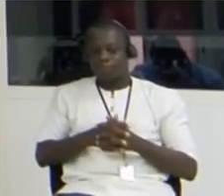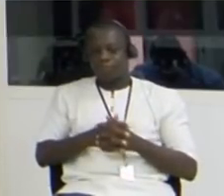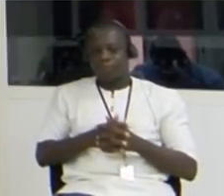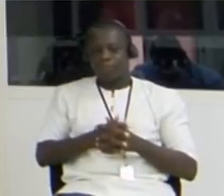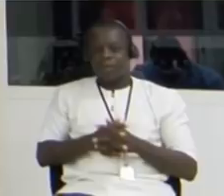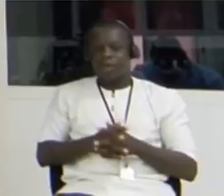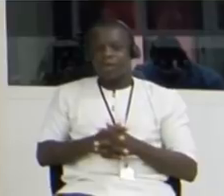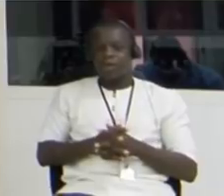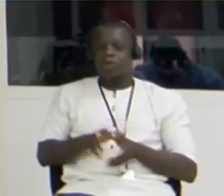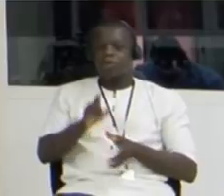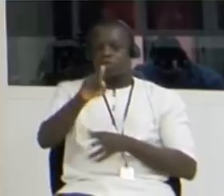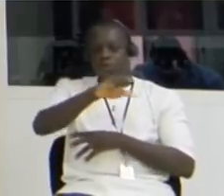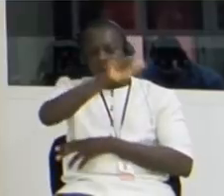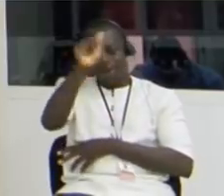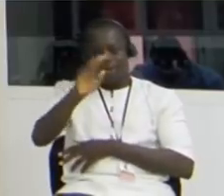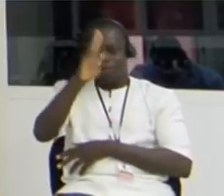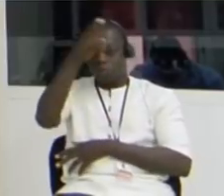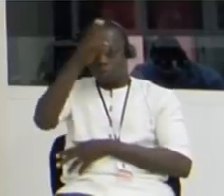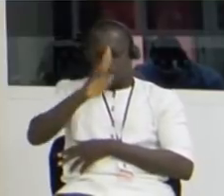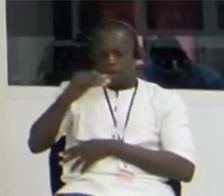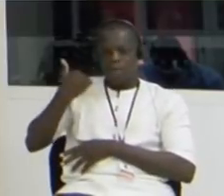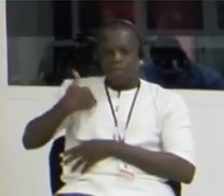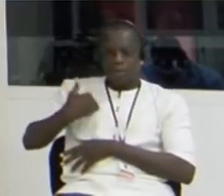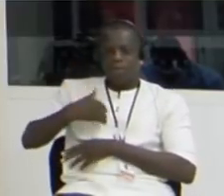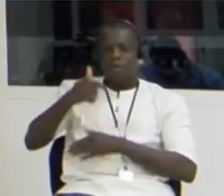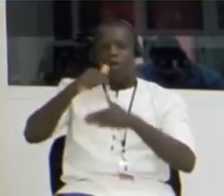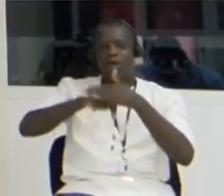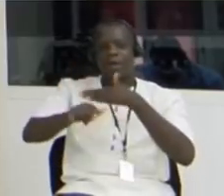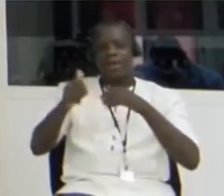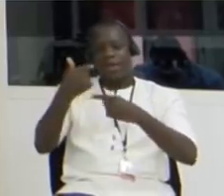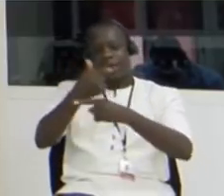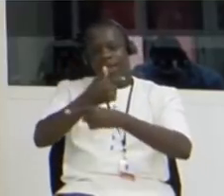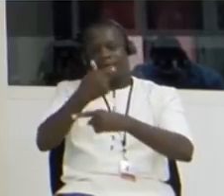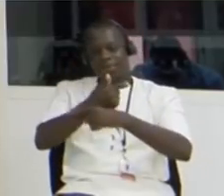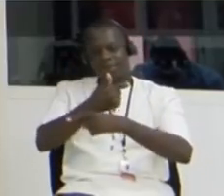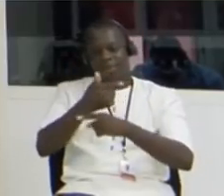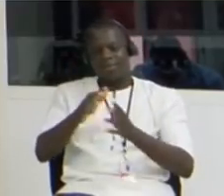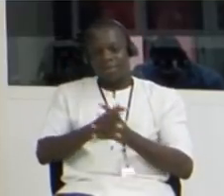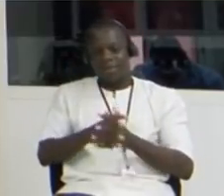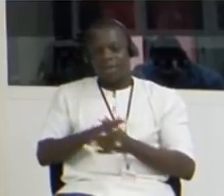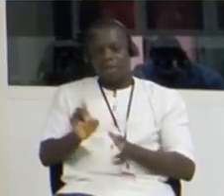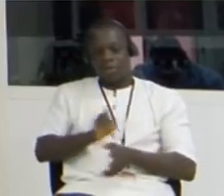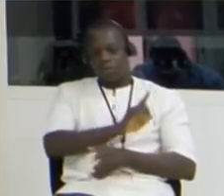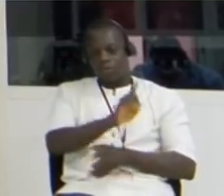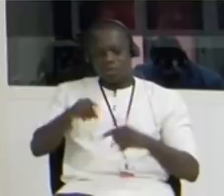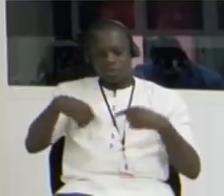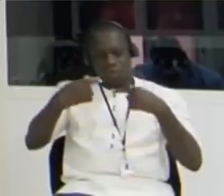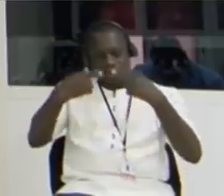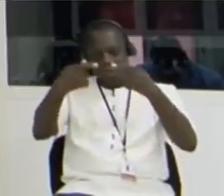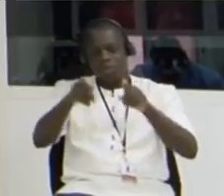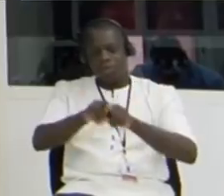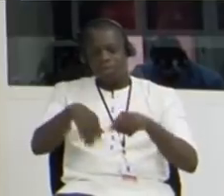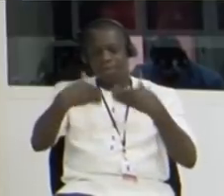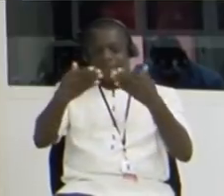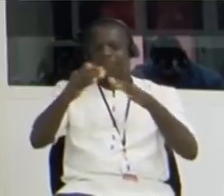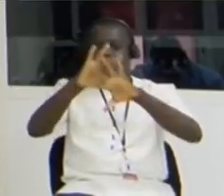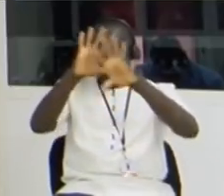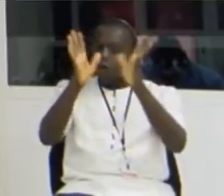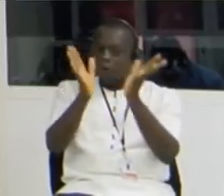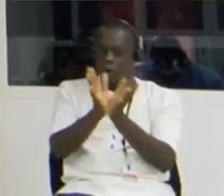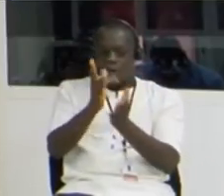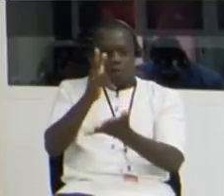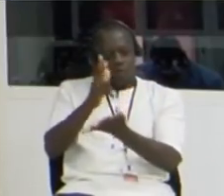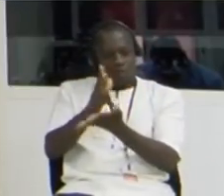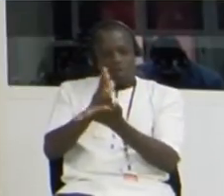you and in honor of the people of this land. And we continue to bring all the witnesses that